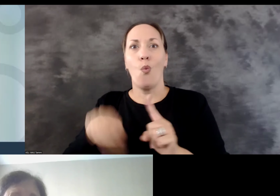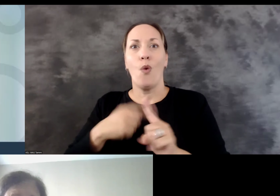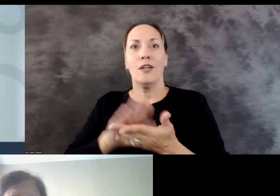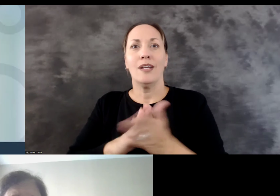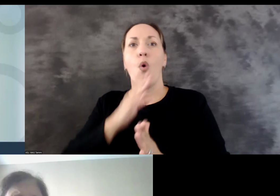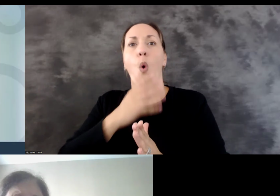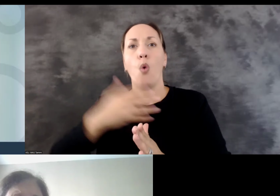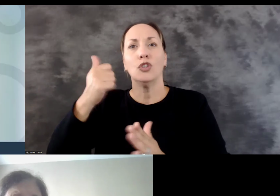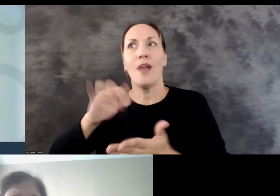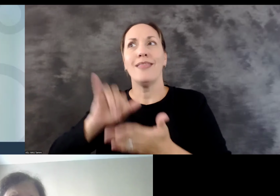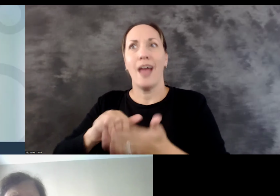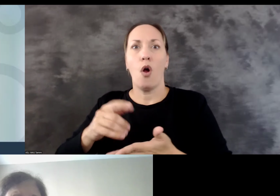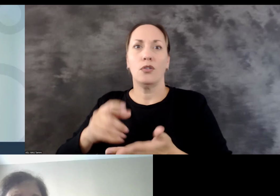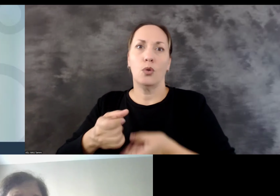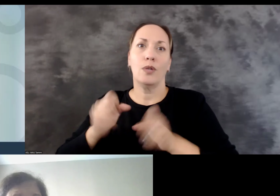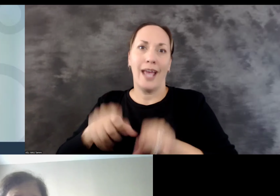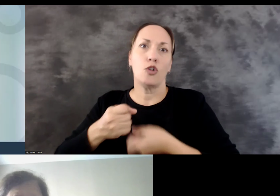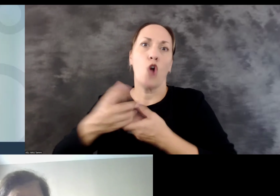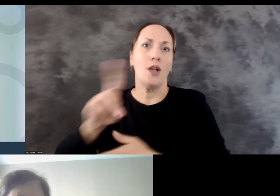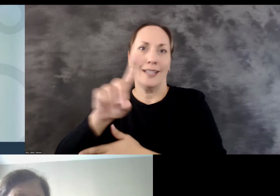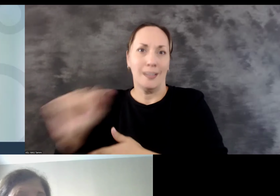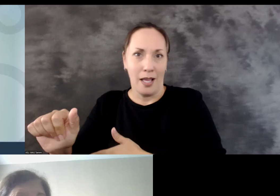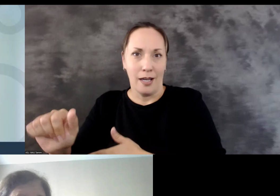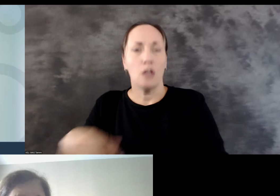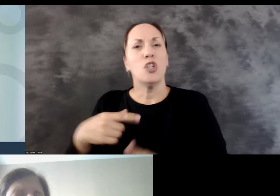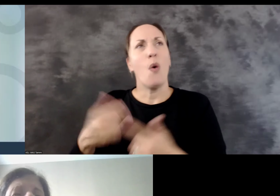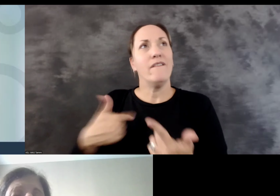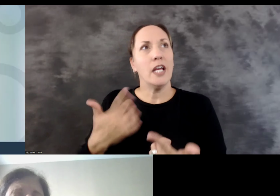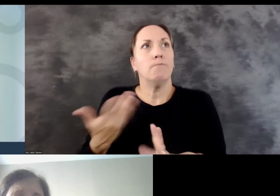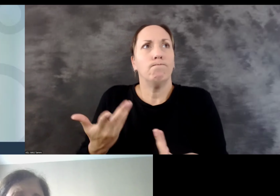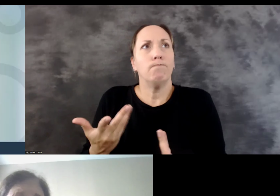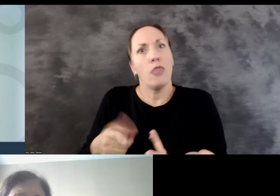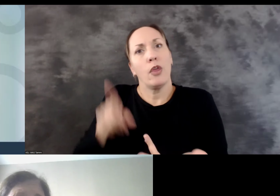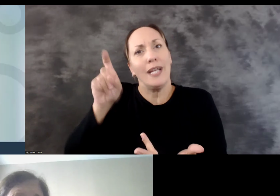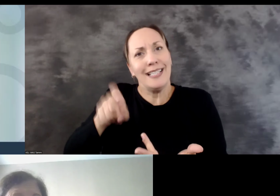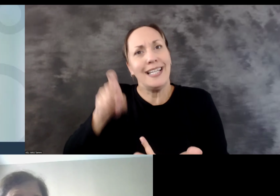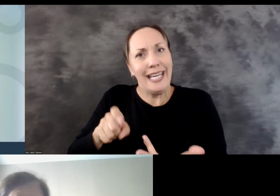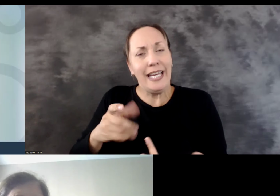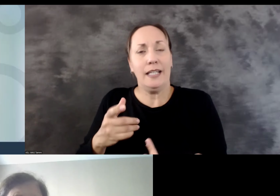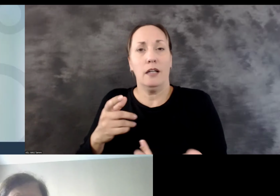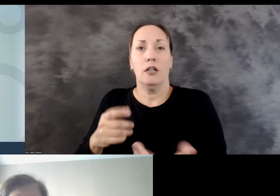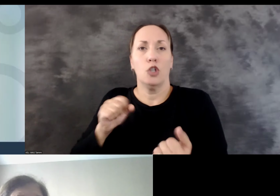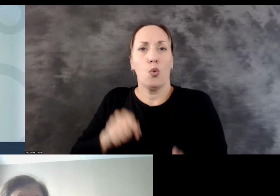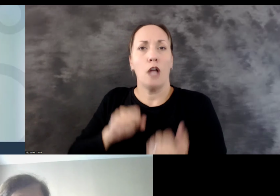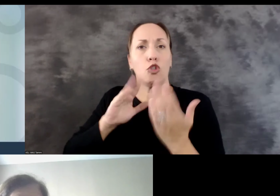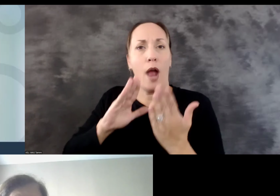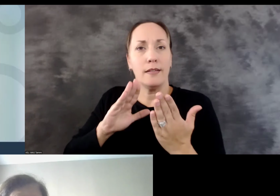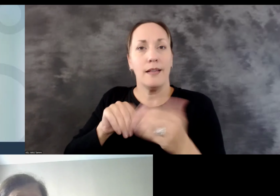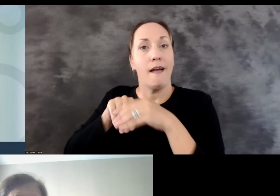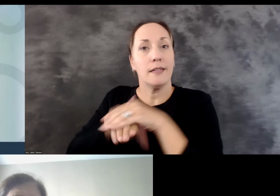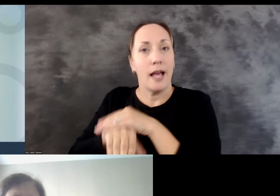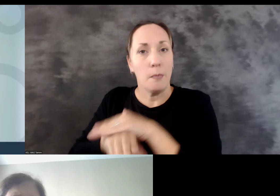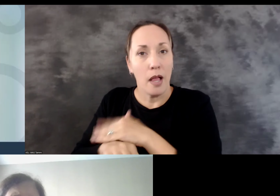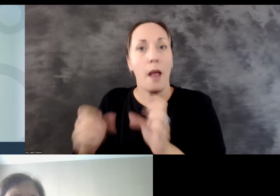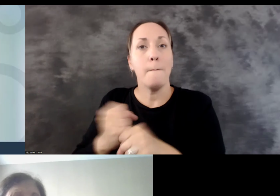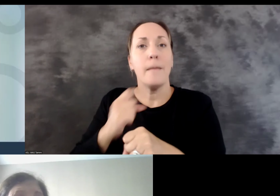consumer perspective, I think there is an appetite, there is a need to address accessibility and make sure